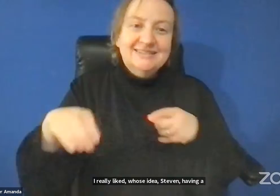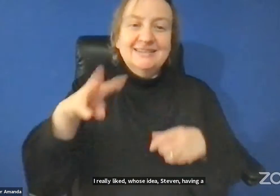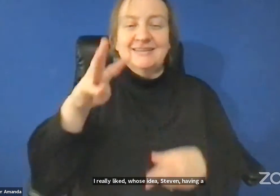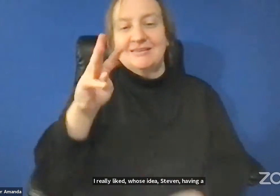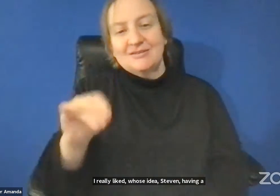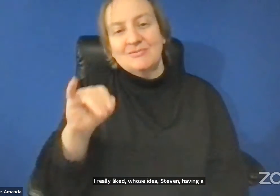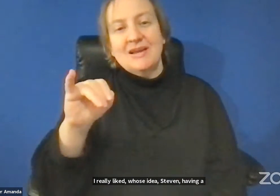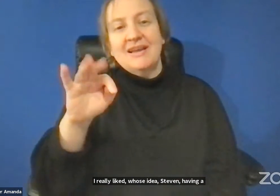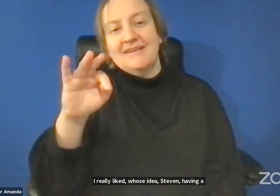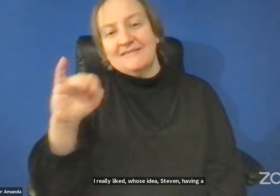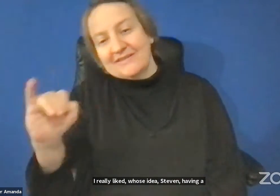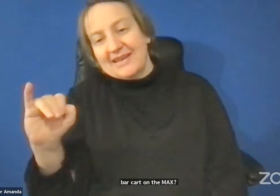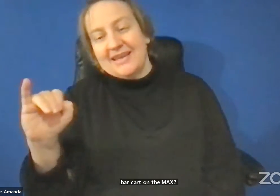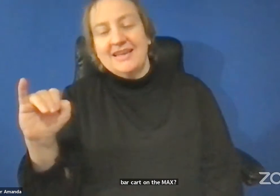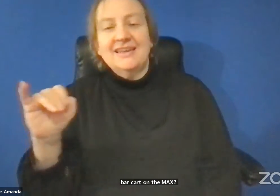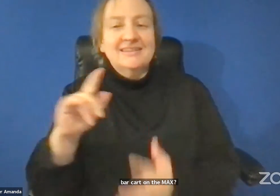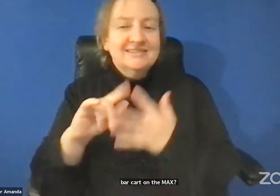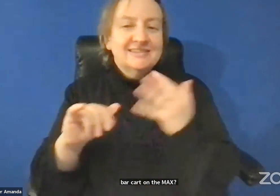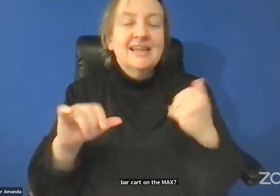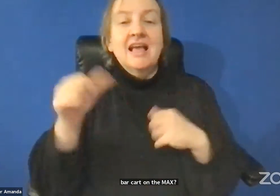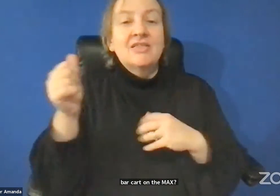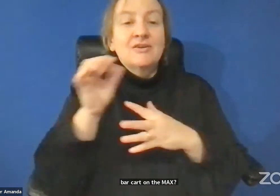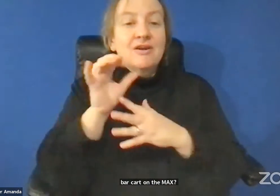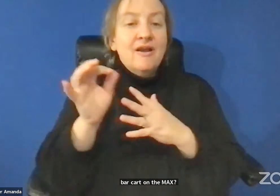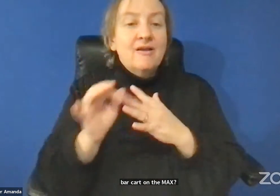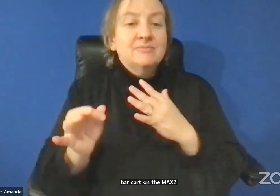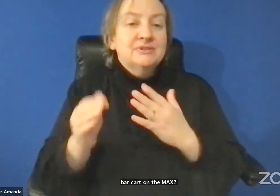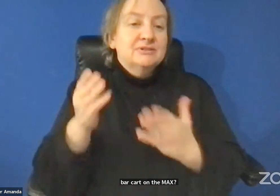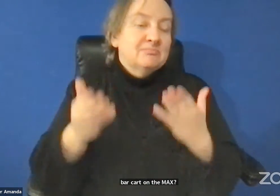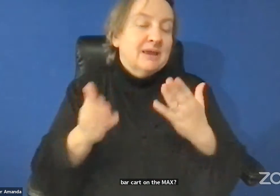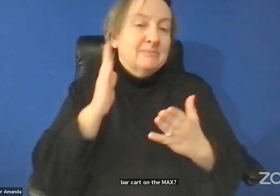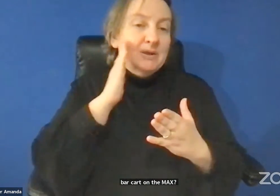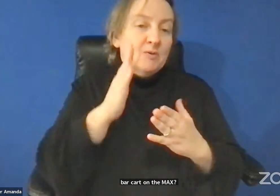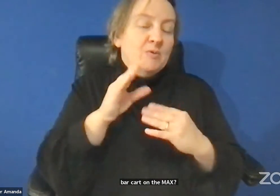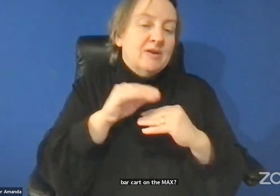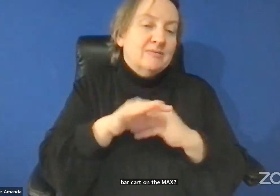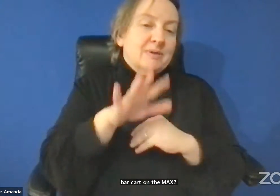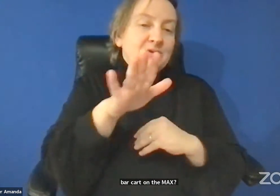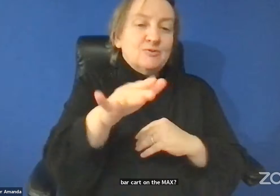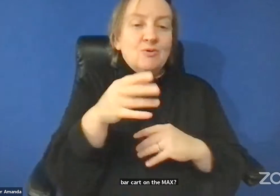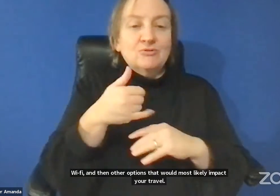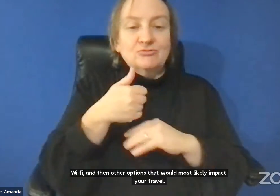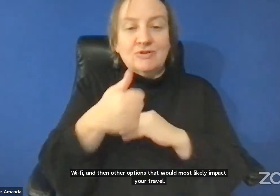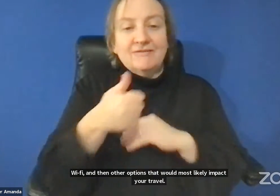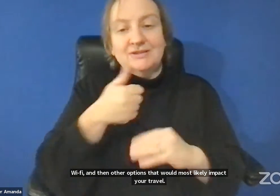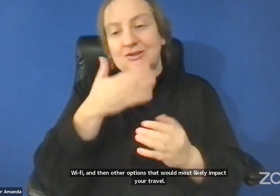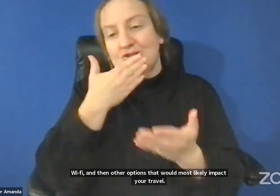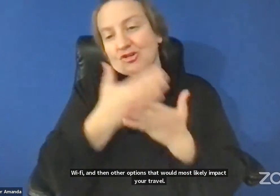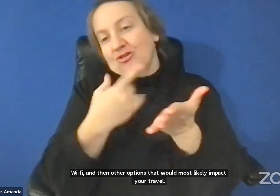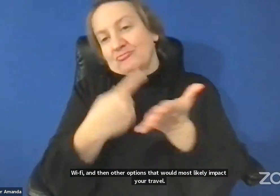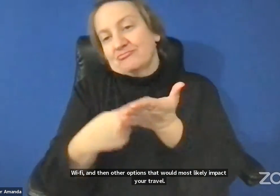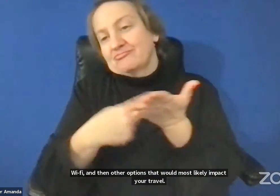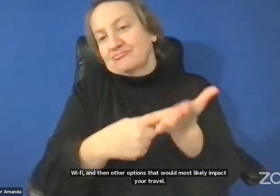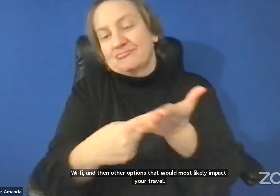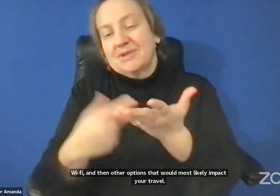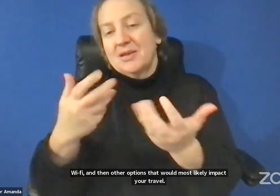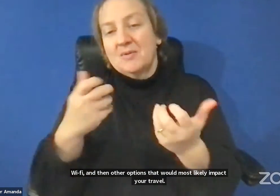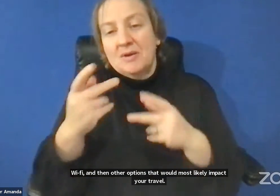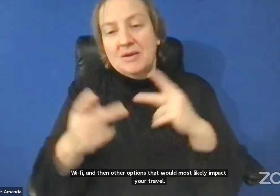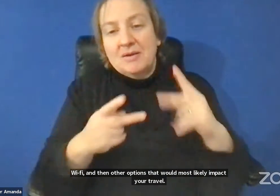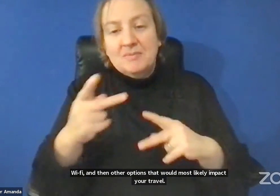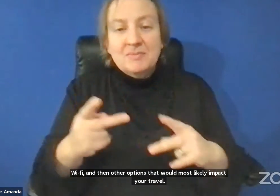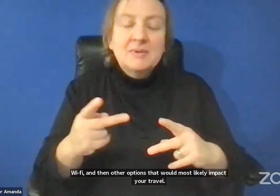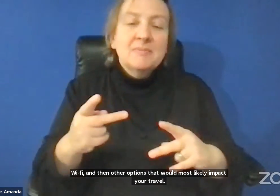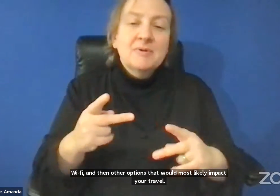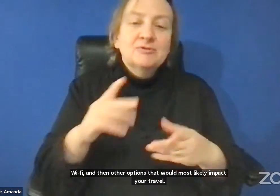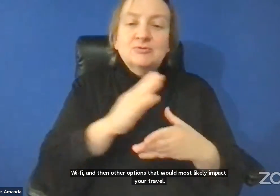Wi-Fi, and then other options that would most likely impact your travel. So there's some really good conversation that I'd like folks to share